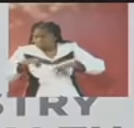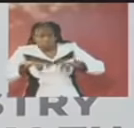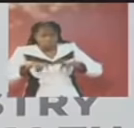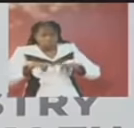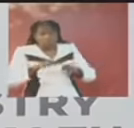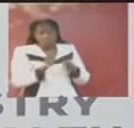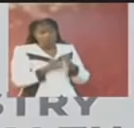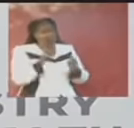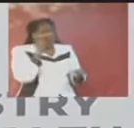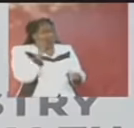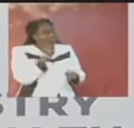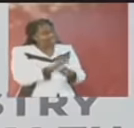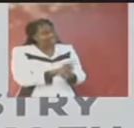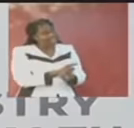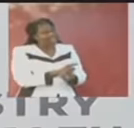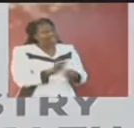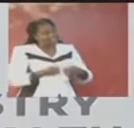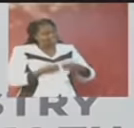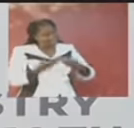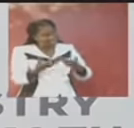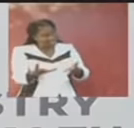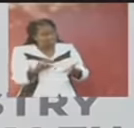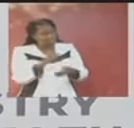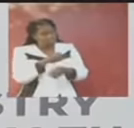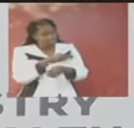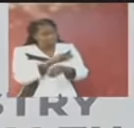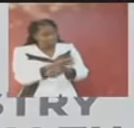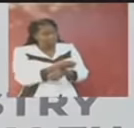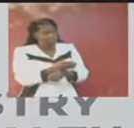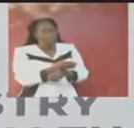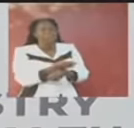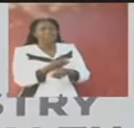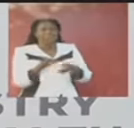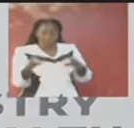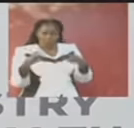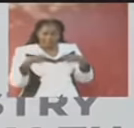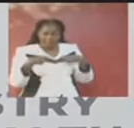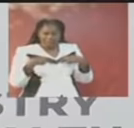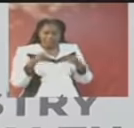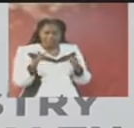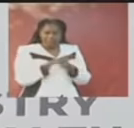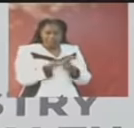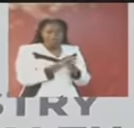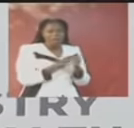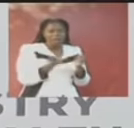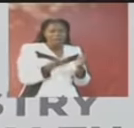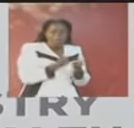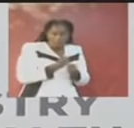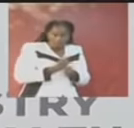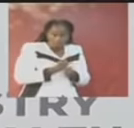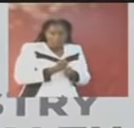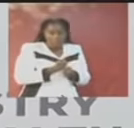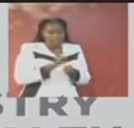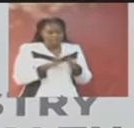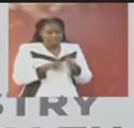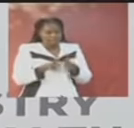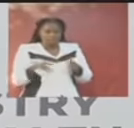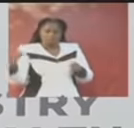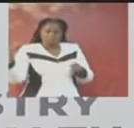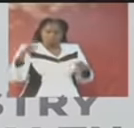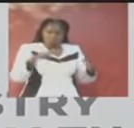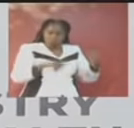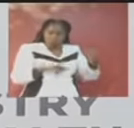Lastly, we have also looked at quality assurance and quality control mechanisms within these hotels to ensure that